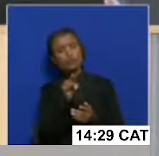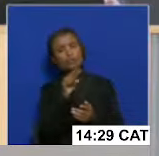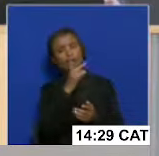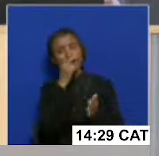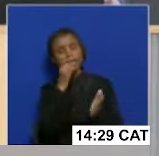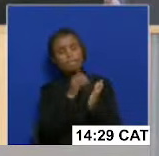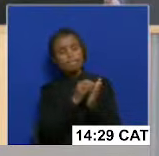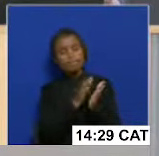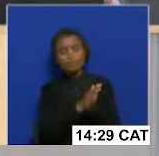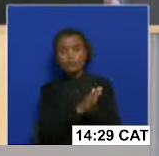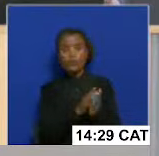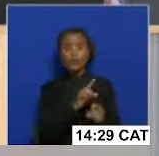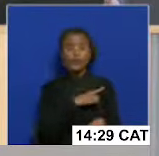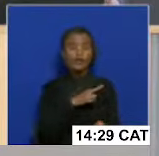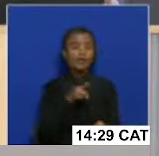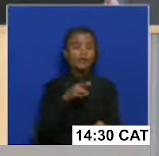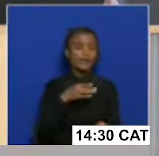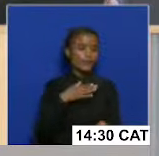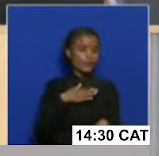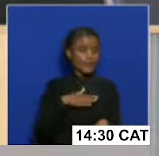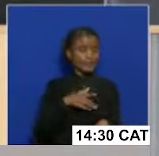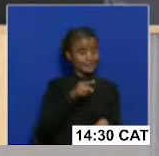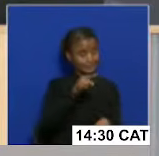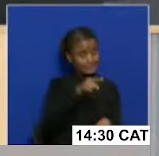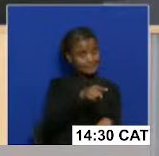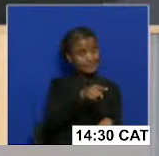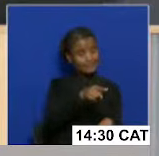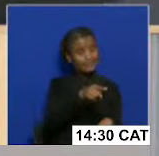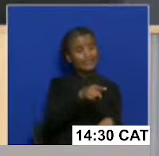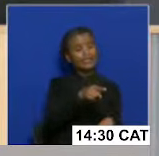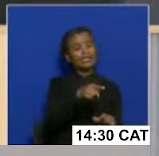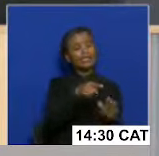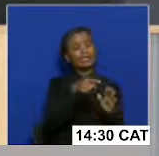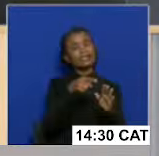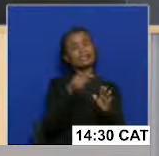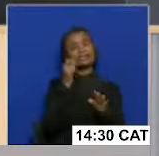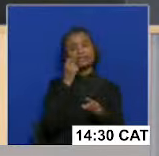say, you started it all. What do you say?